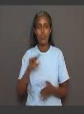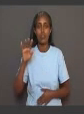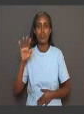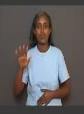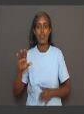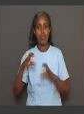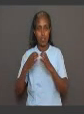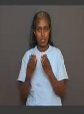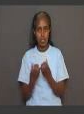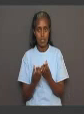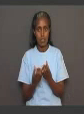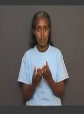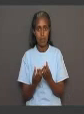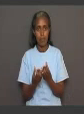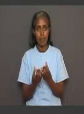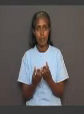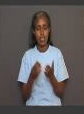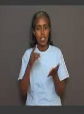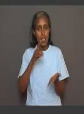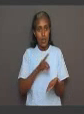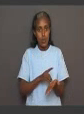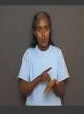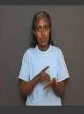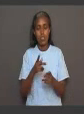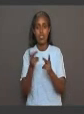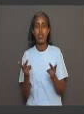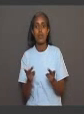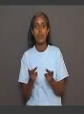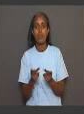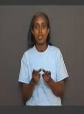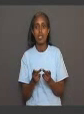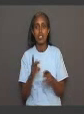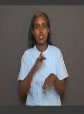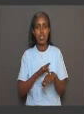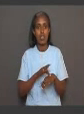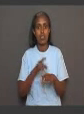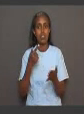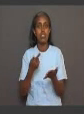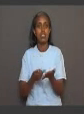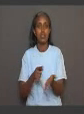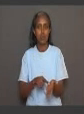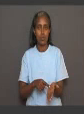17.5 class, a dot is placed at this point.